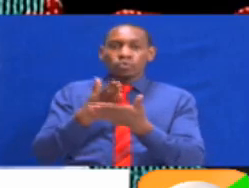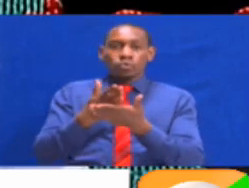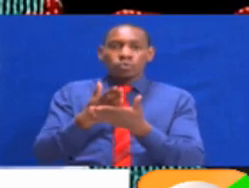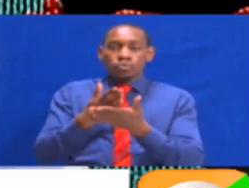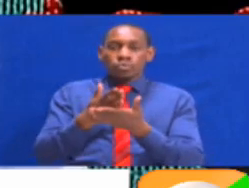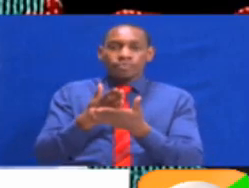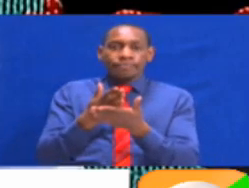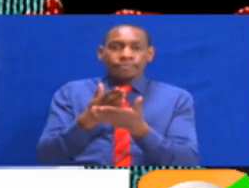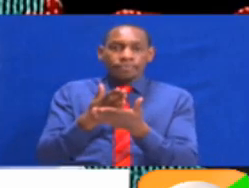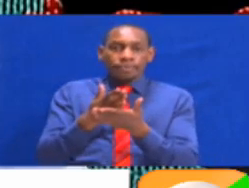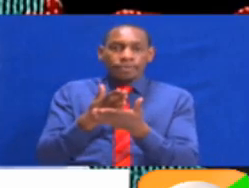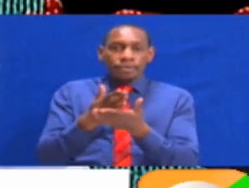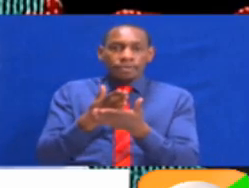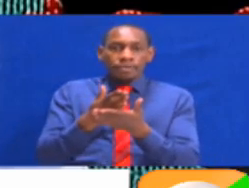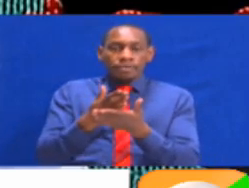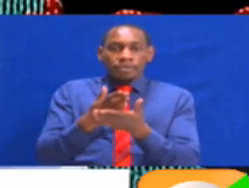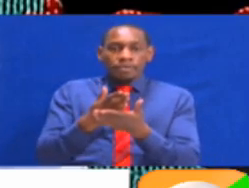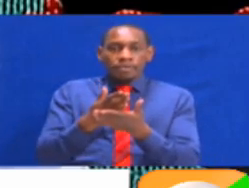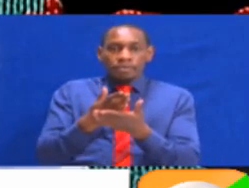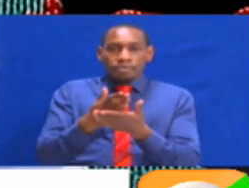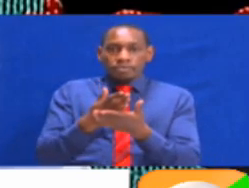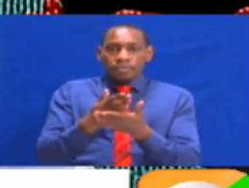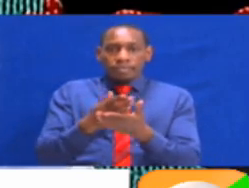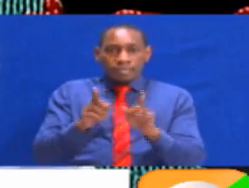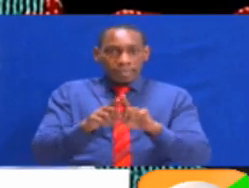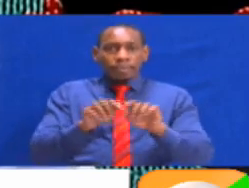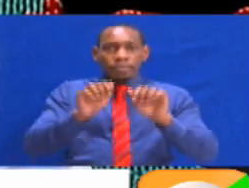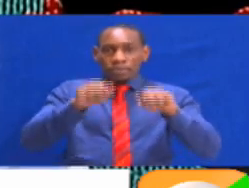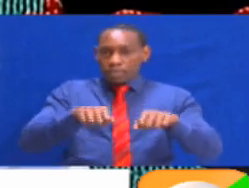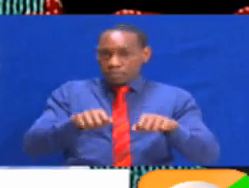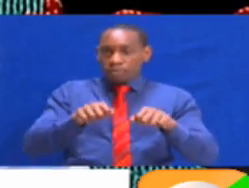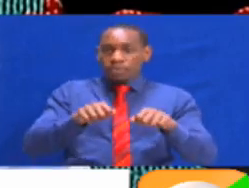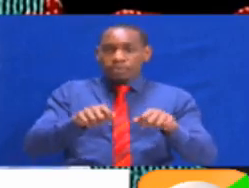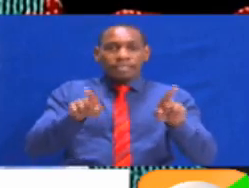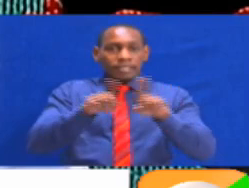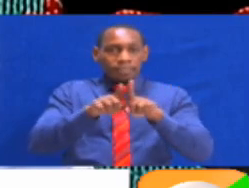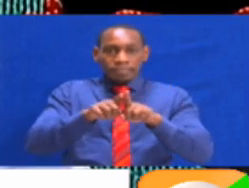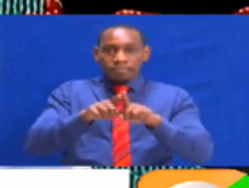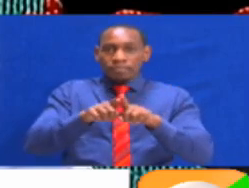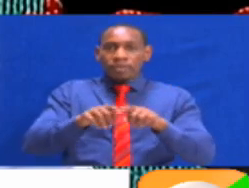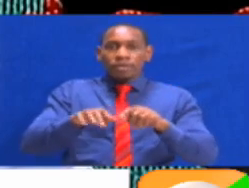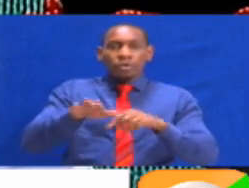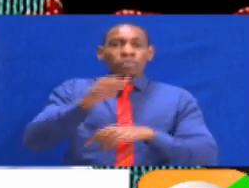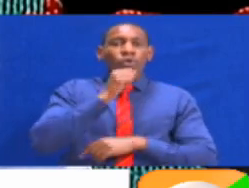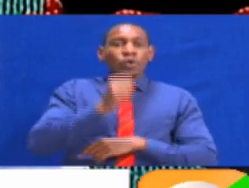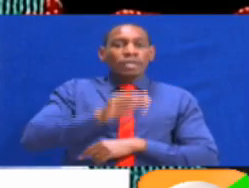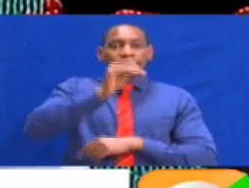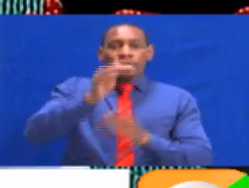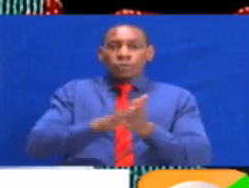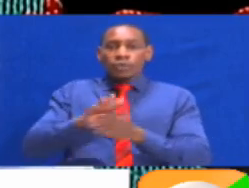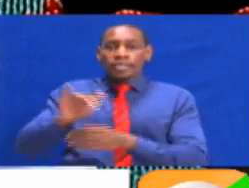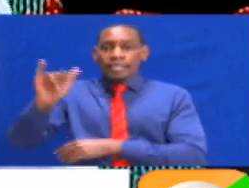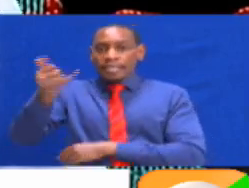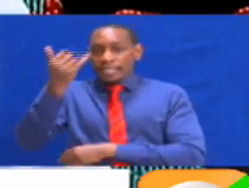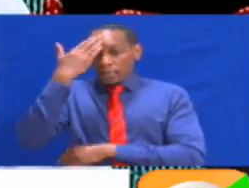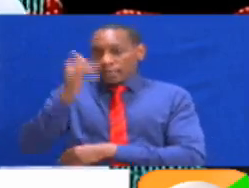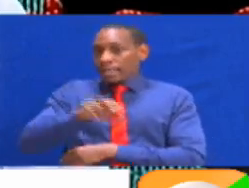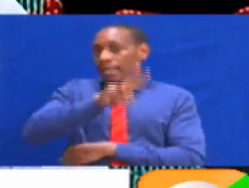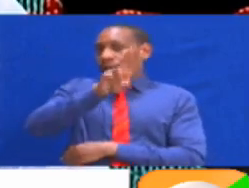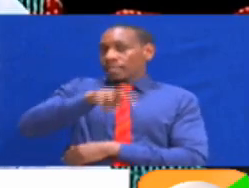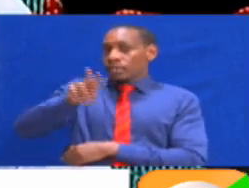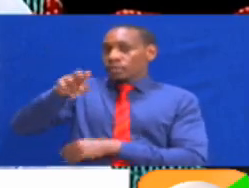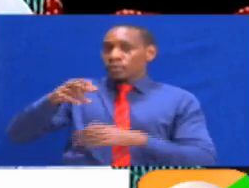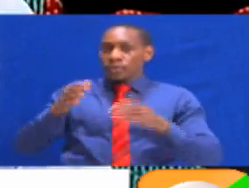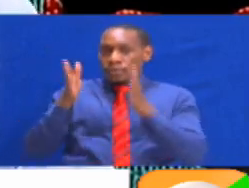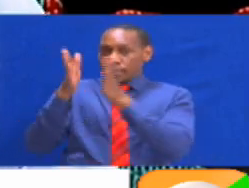Eastleigh, awaiting Old Town. We're just a test away from that, because look at the attitudes here. Because there's somebody there